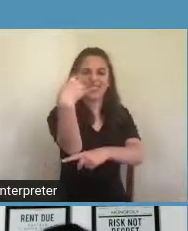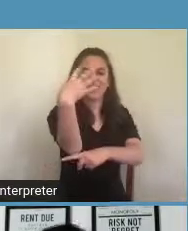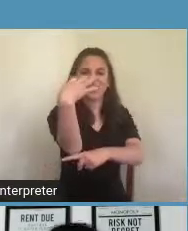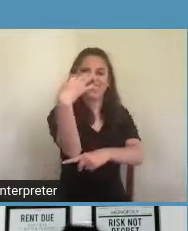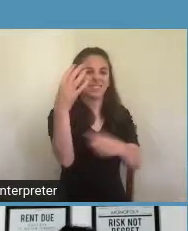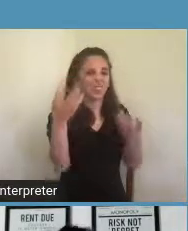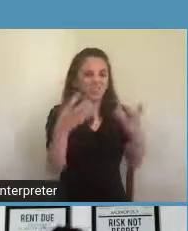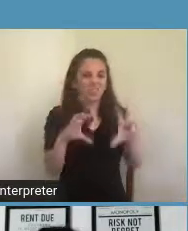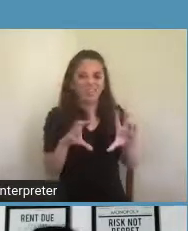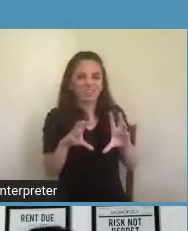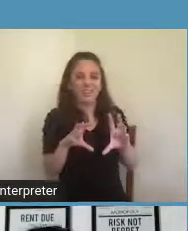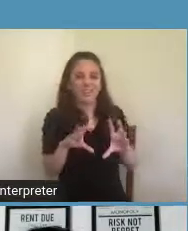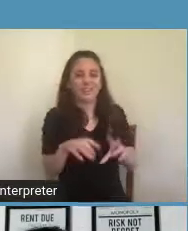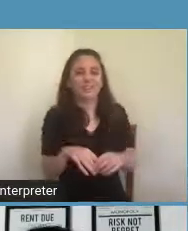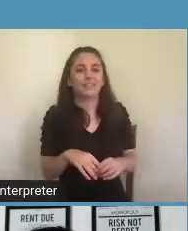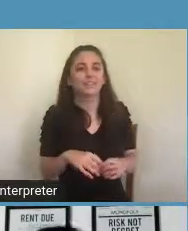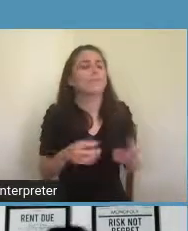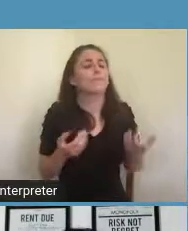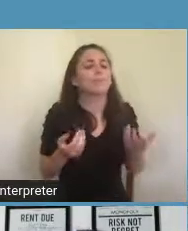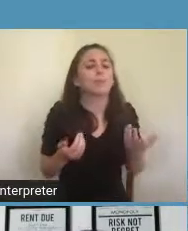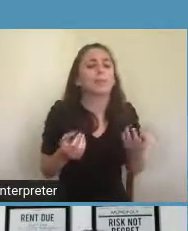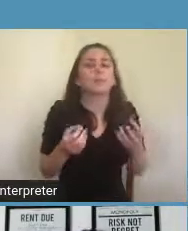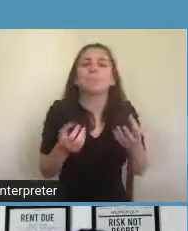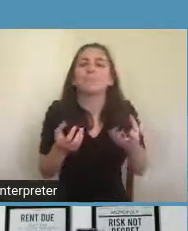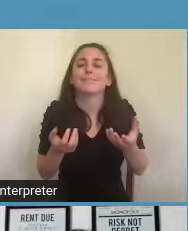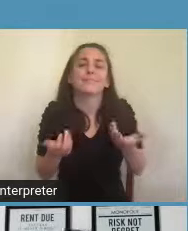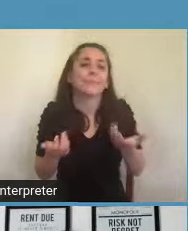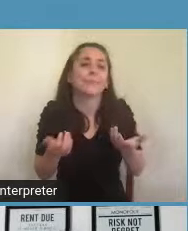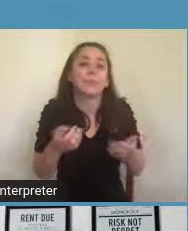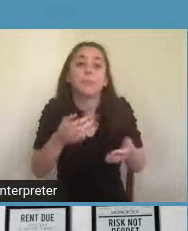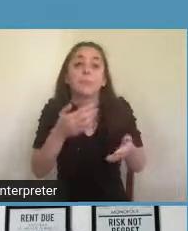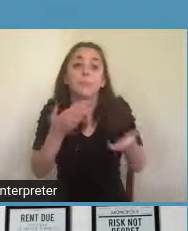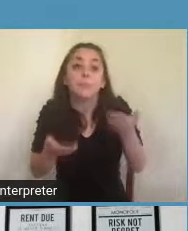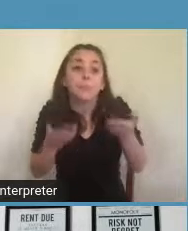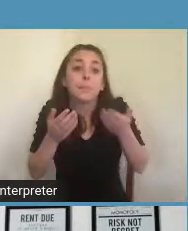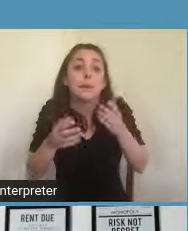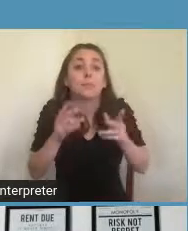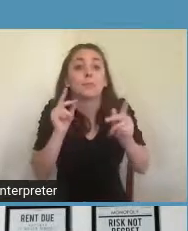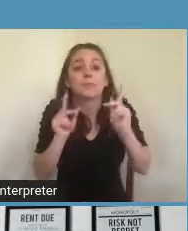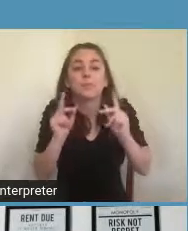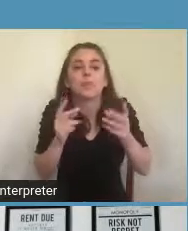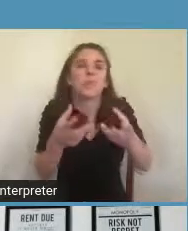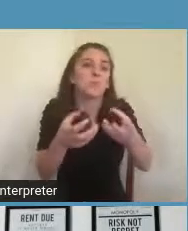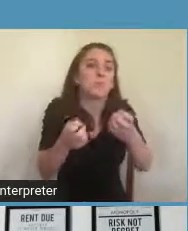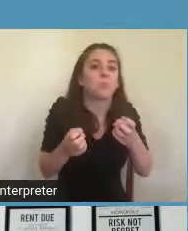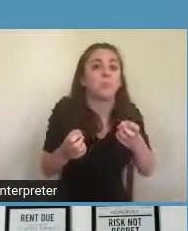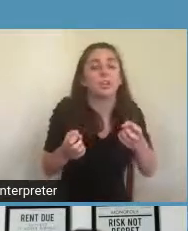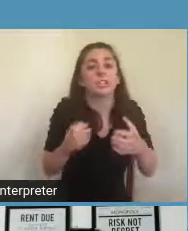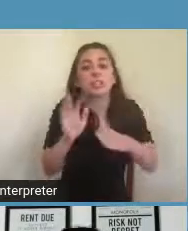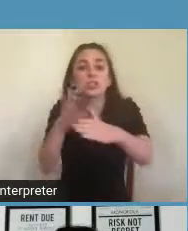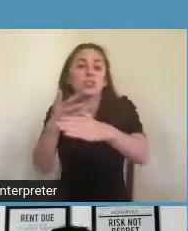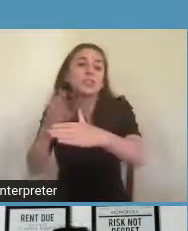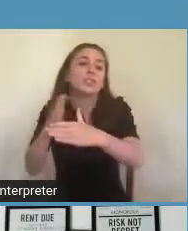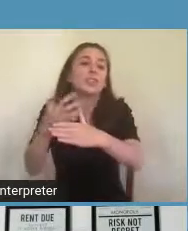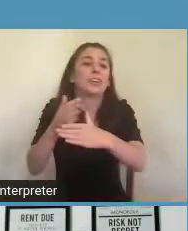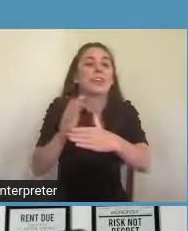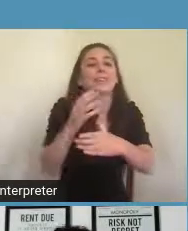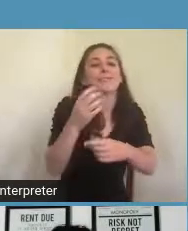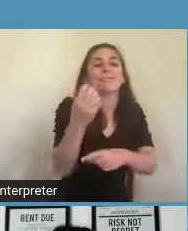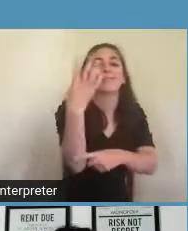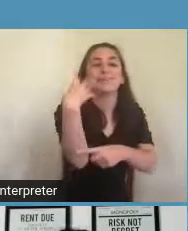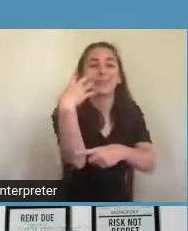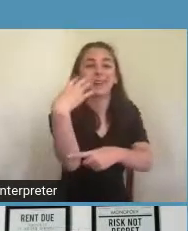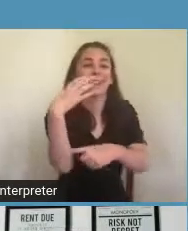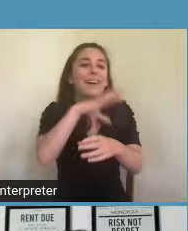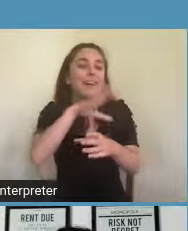just hams and they love to share themselves. And so, when you can do that, they would be excited to want to share this with the rest of